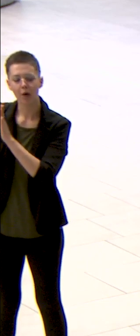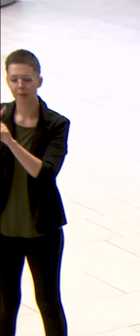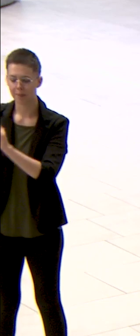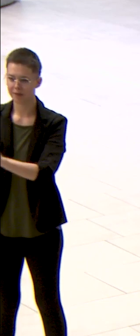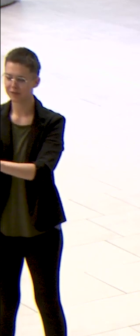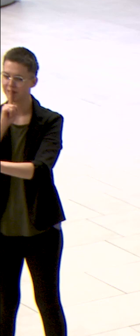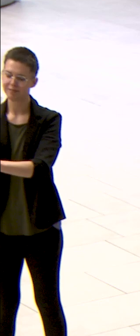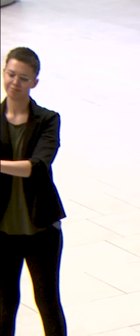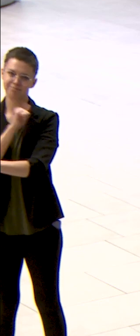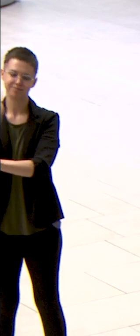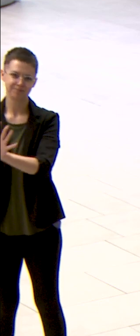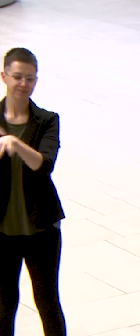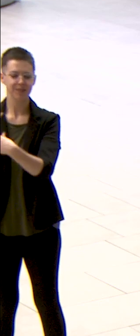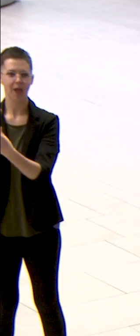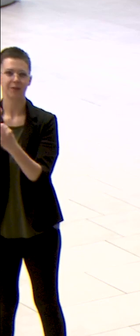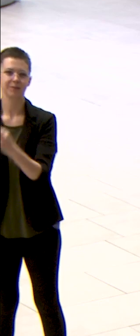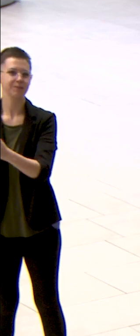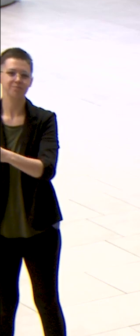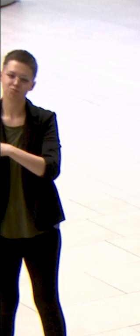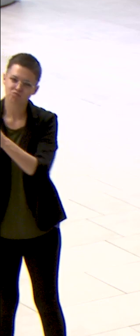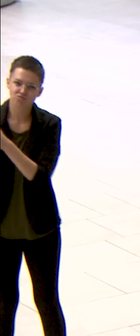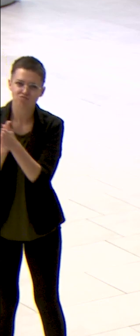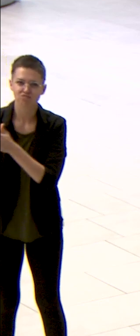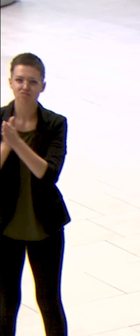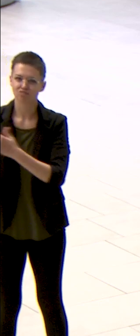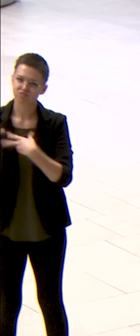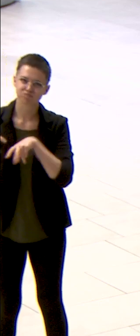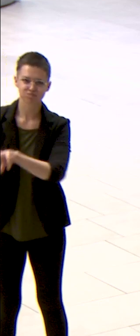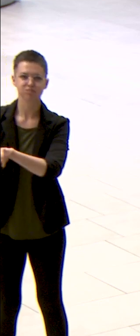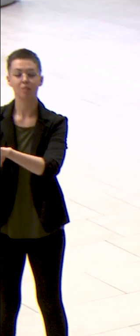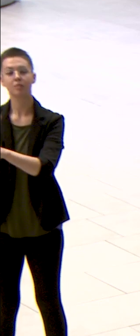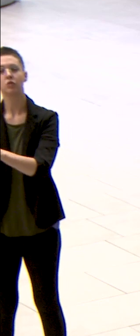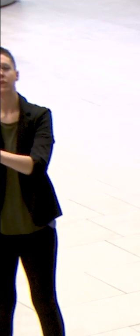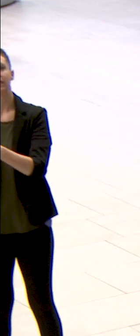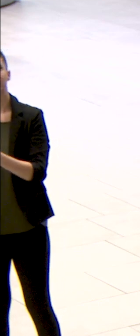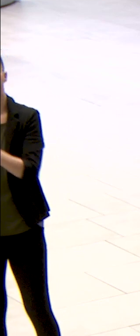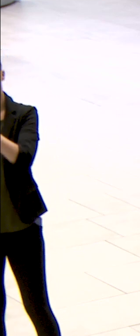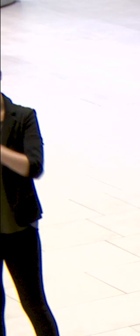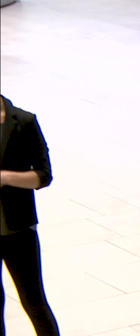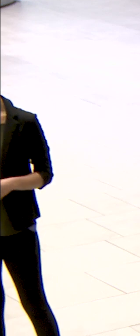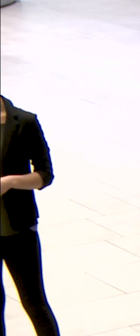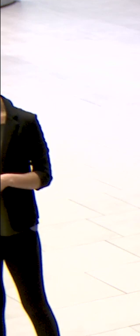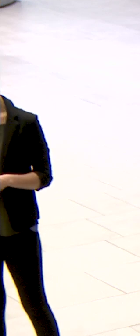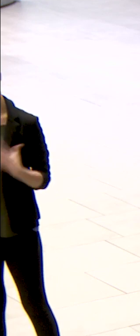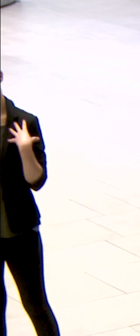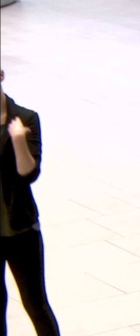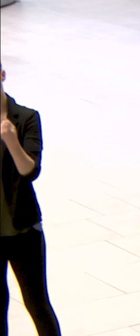an entrepreneur. She now started a different company called Suma Wealth, which is, again, still dedicated